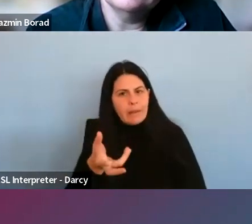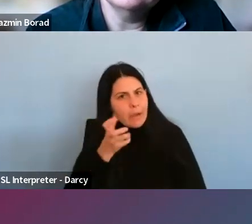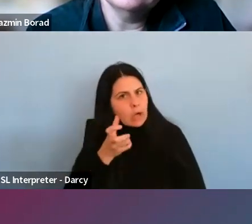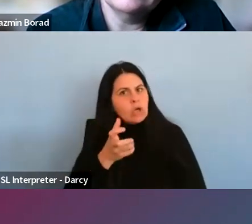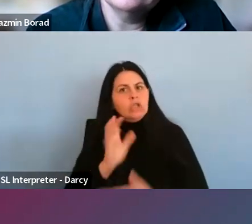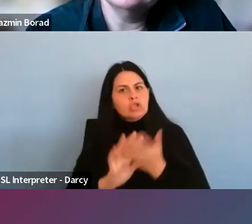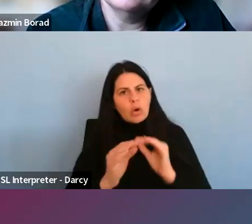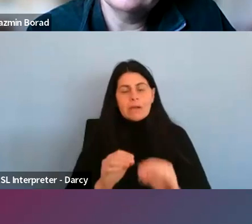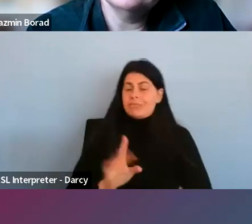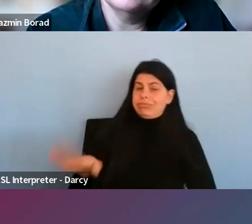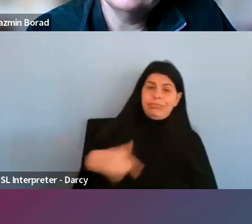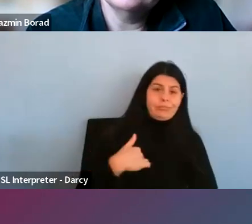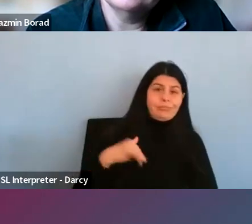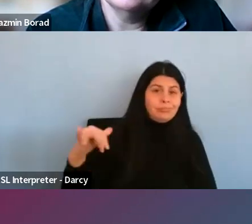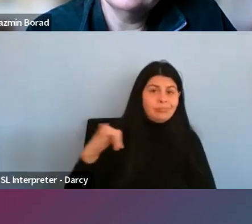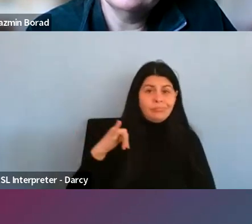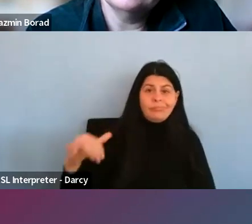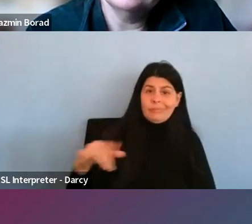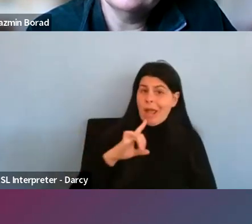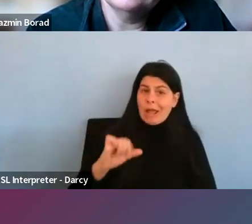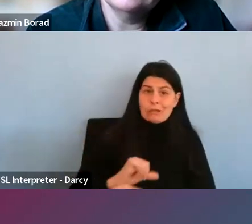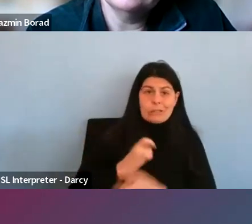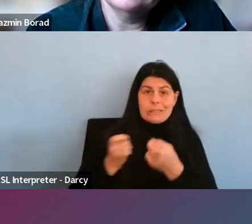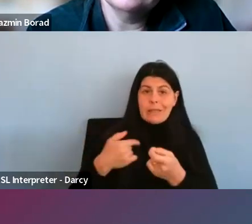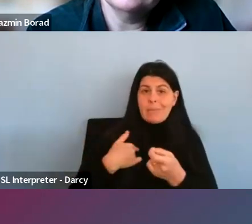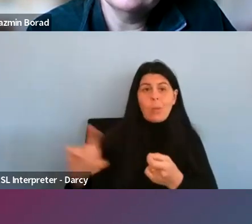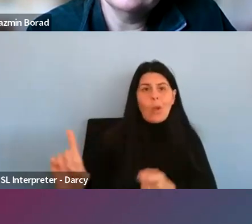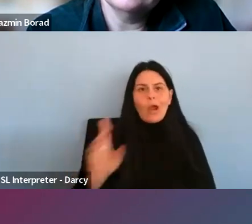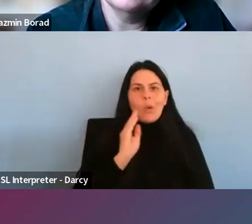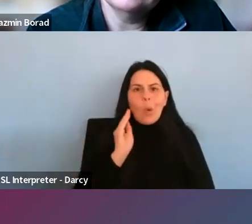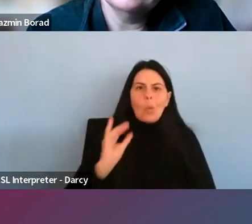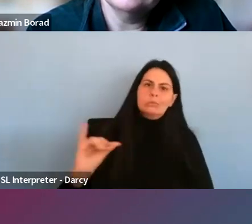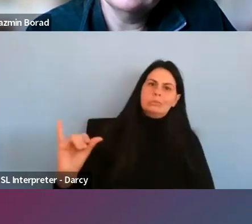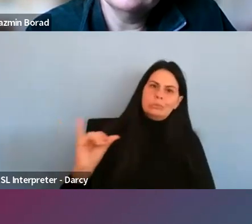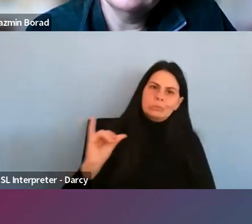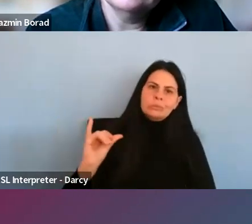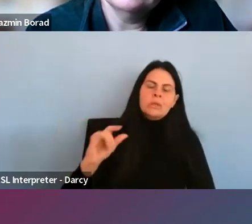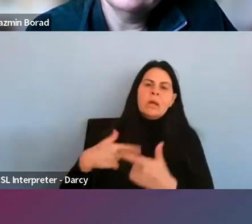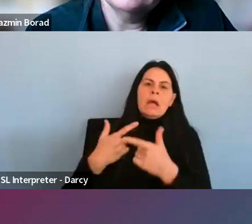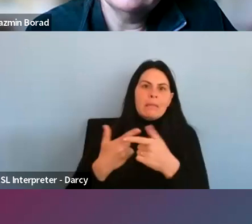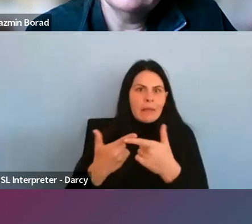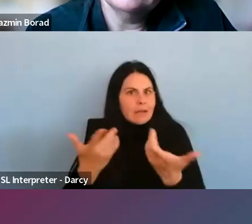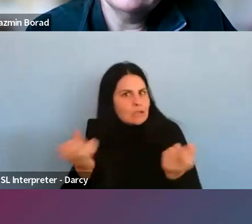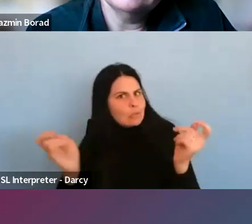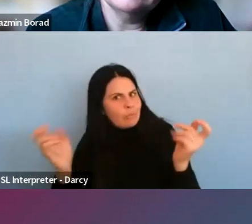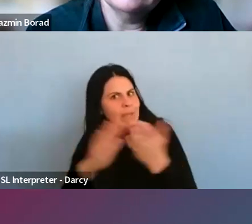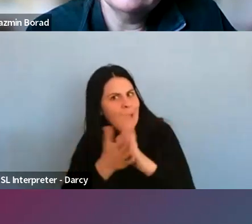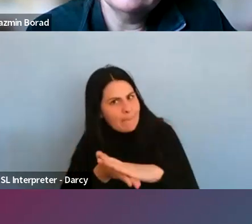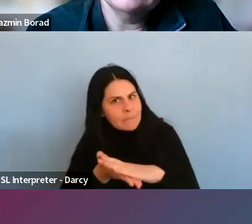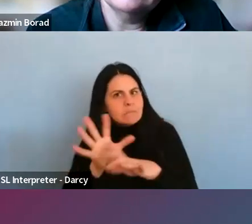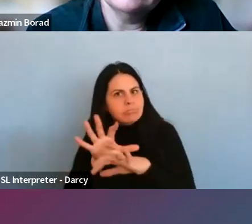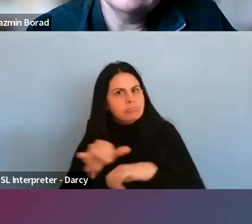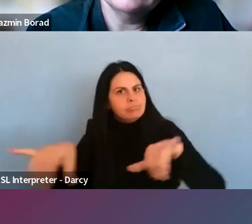home. And making it, I guess, okay for those things to be on television, you